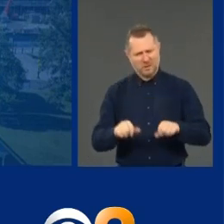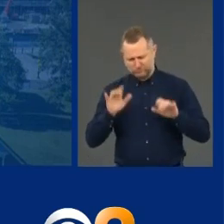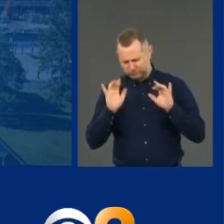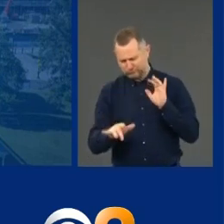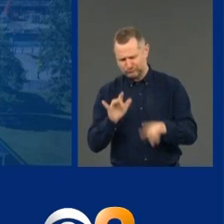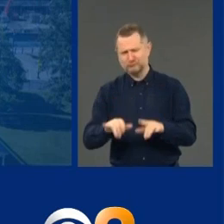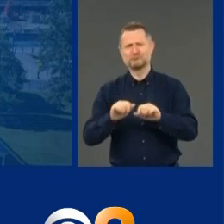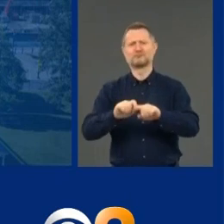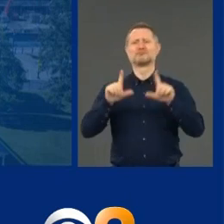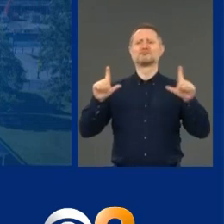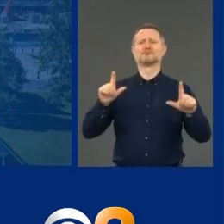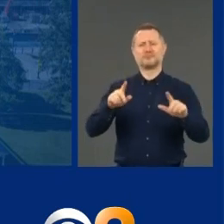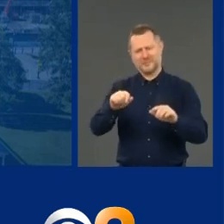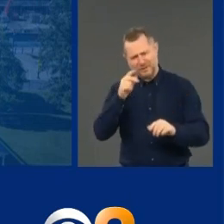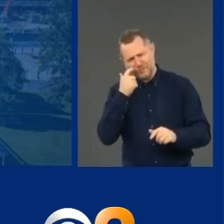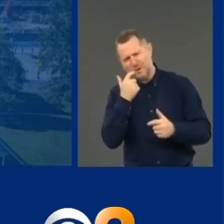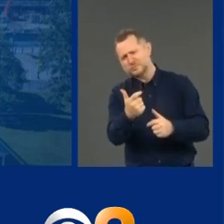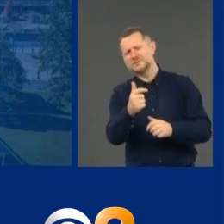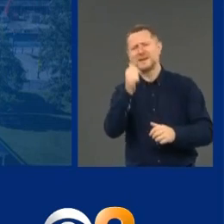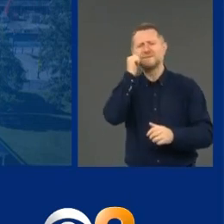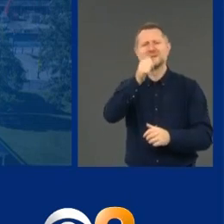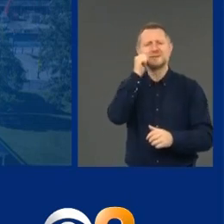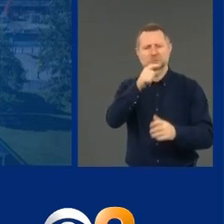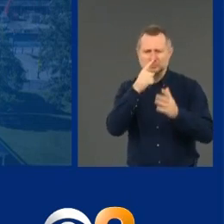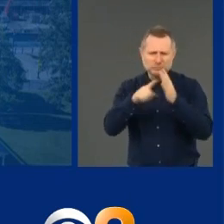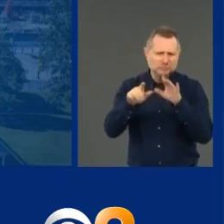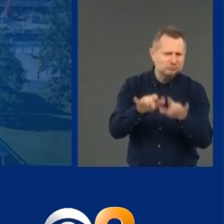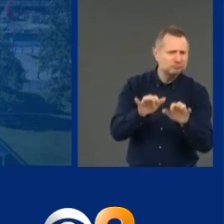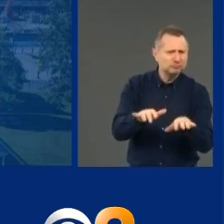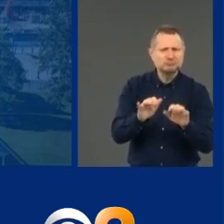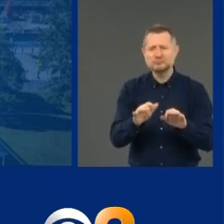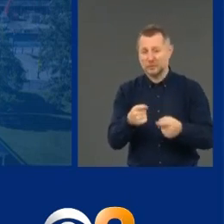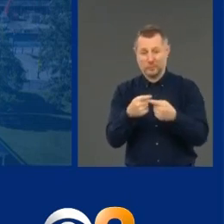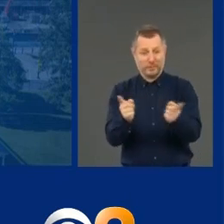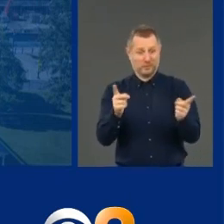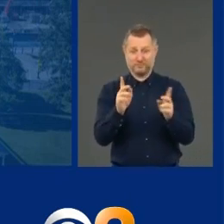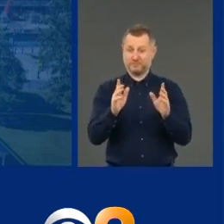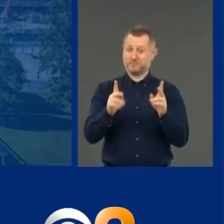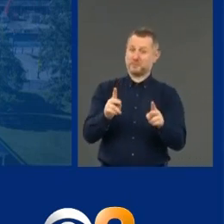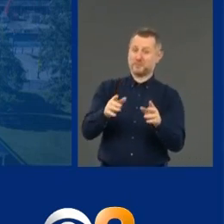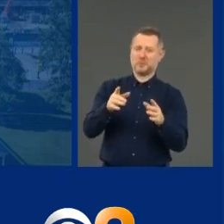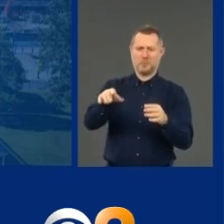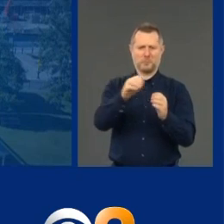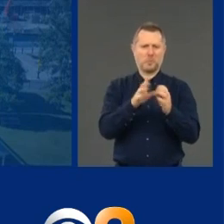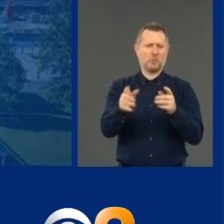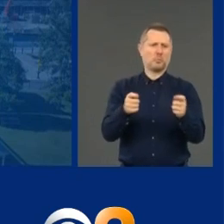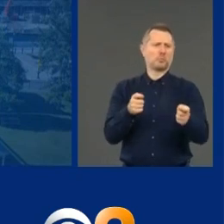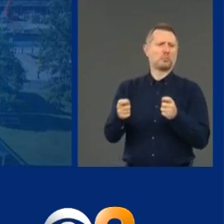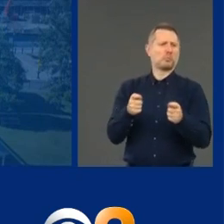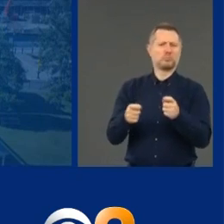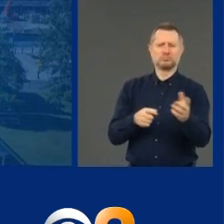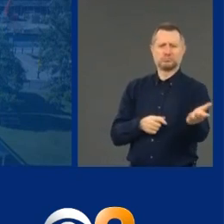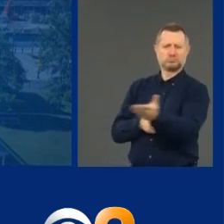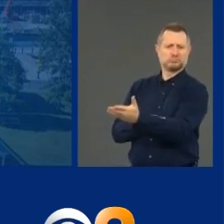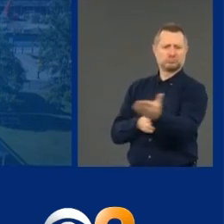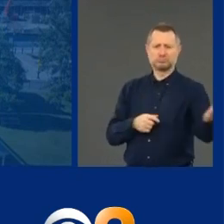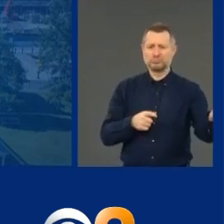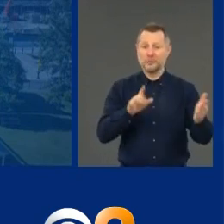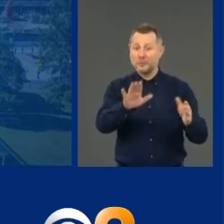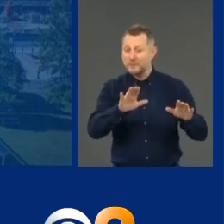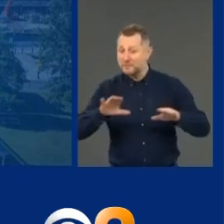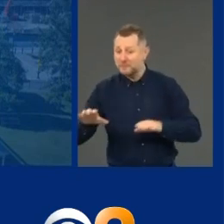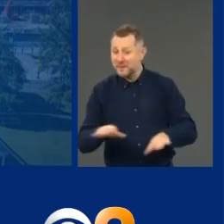day. They are controlling what's happening. This is all a function of what people do. This has nothing to do with government,